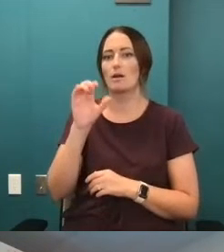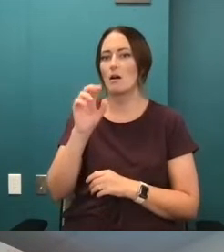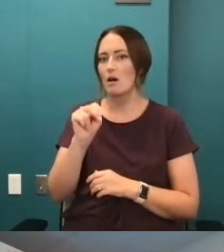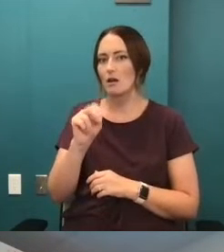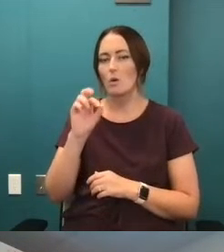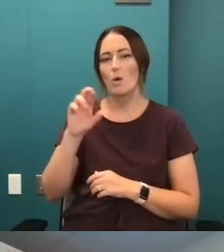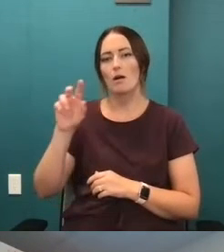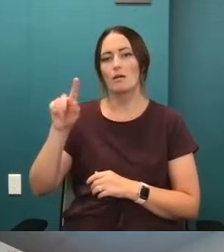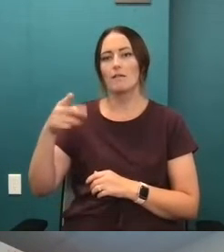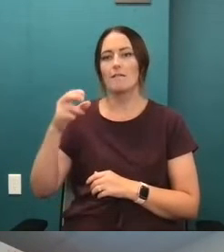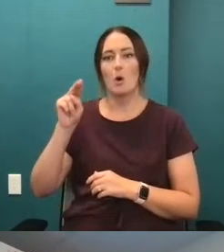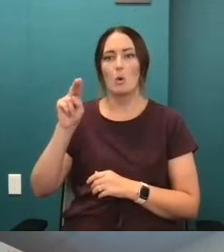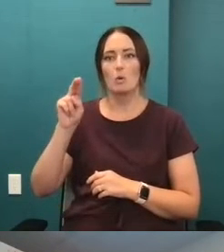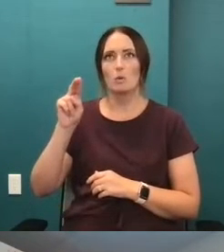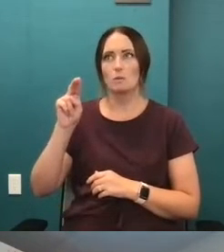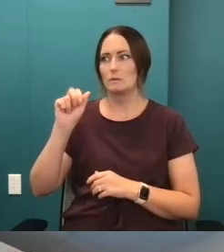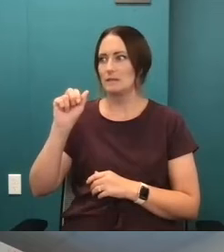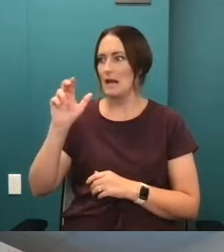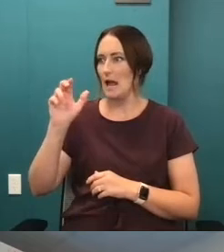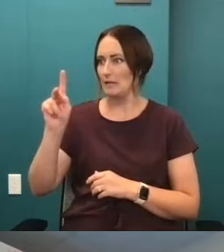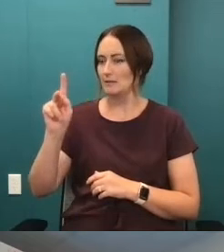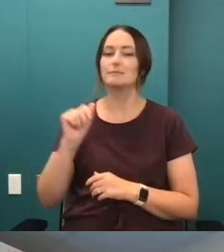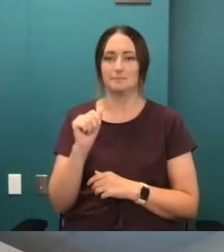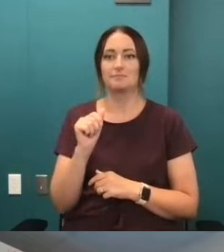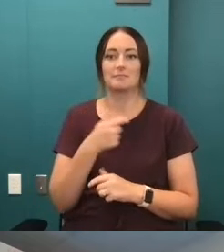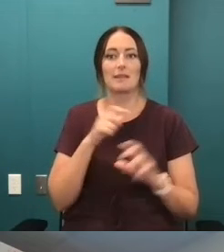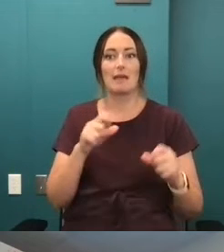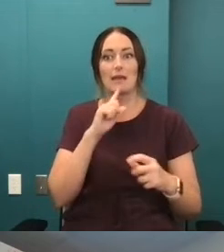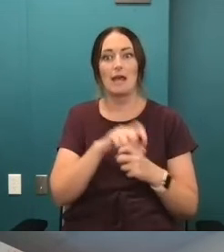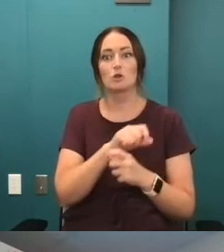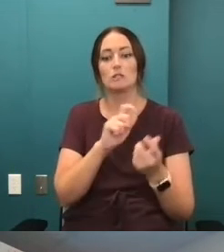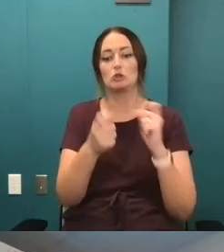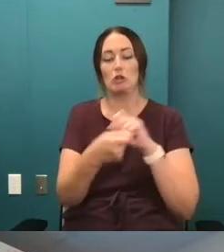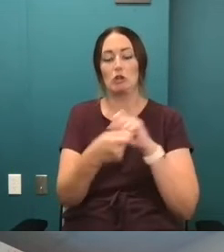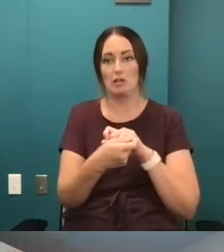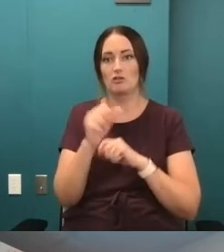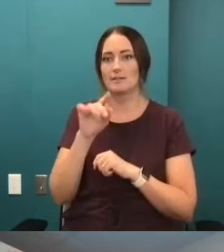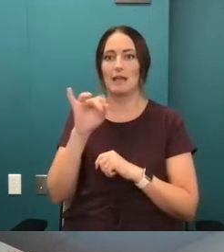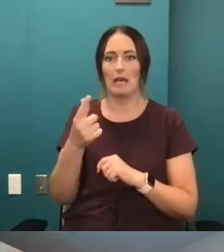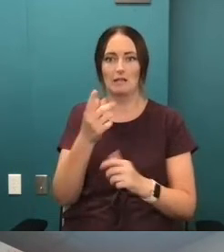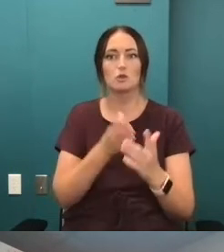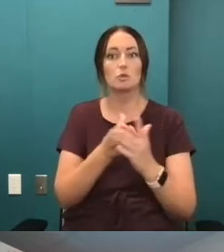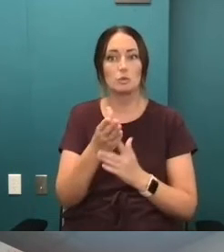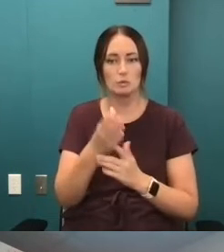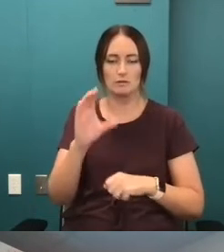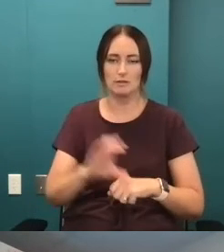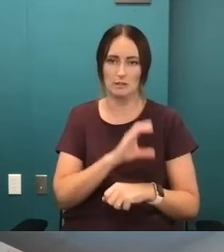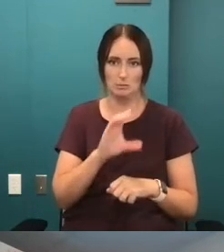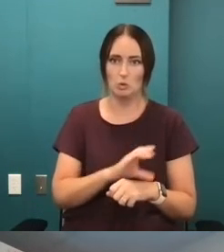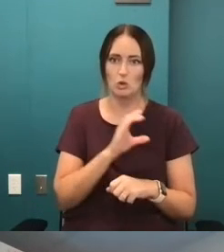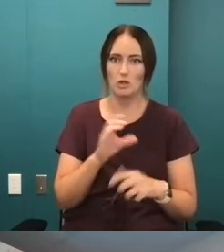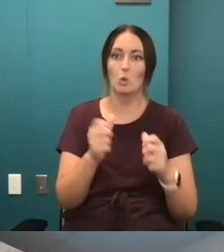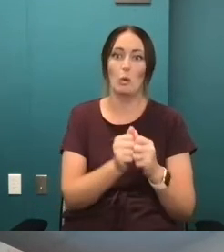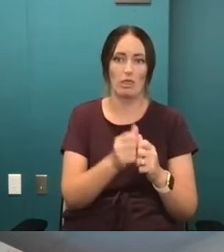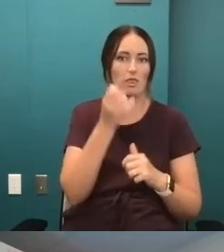something called a remote care, and I can actually change the settings on the hearing aid through the computer, or with a phone app